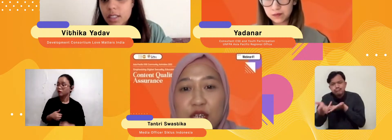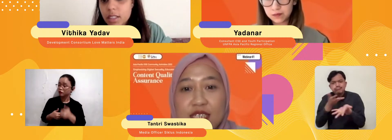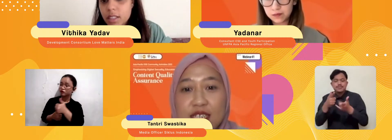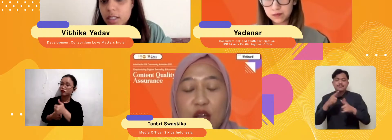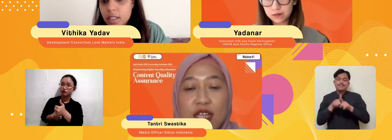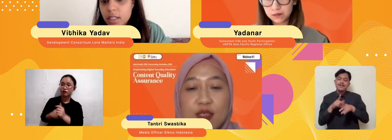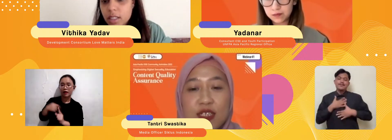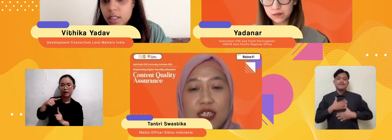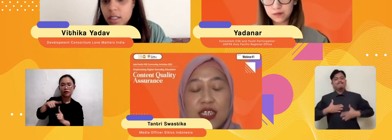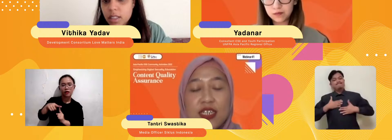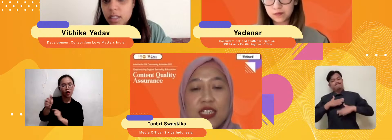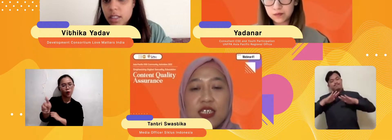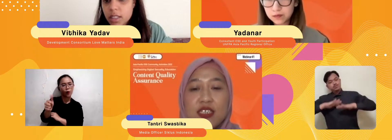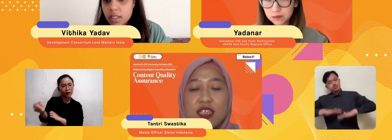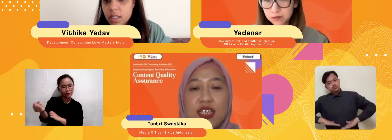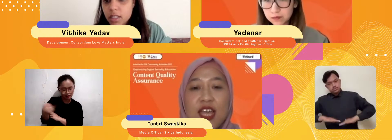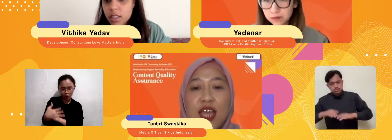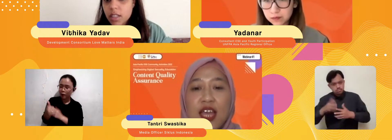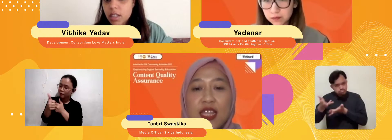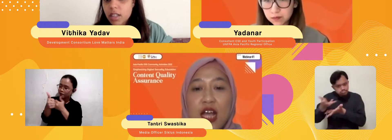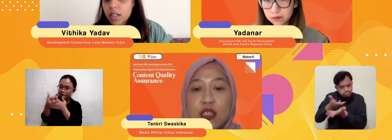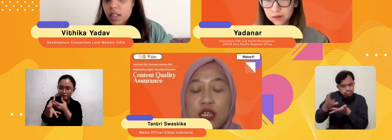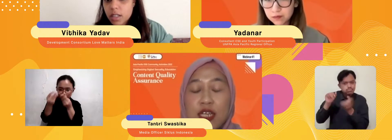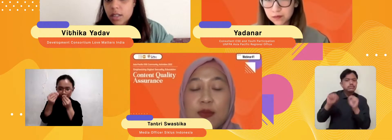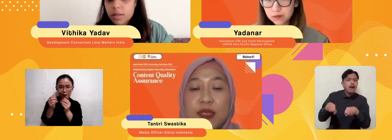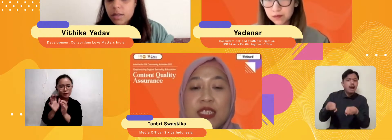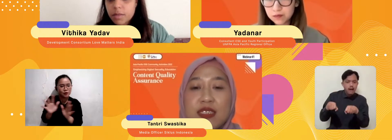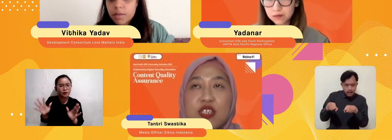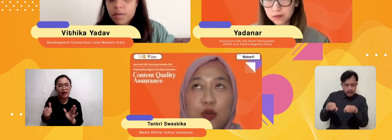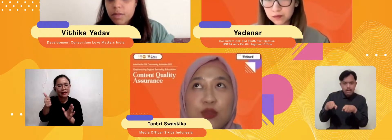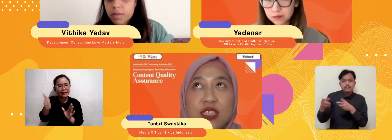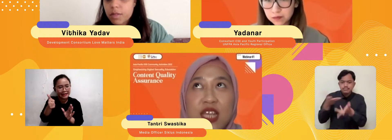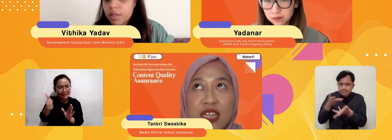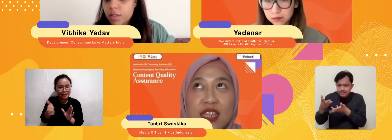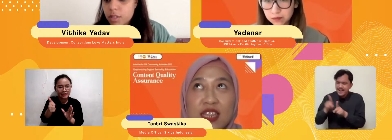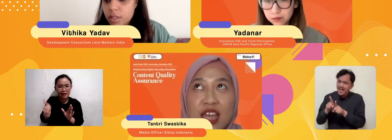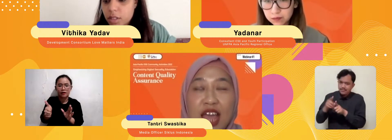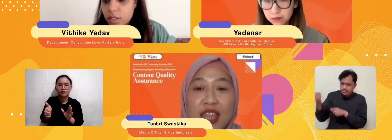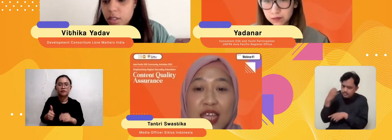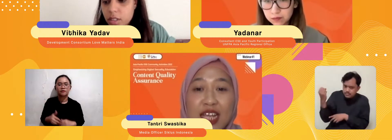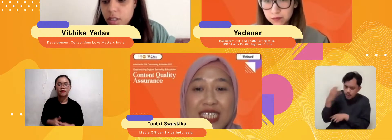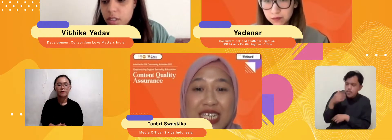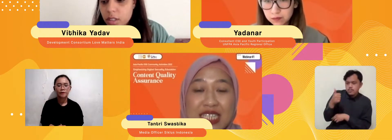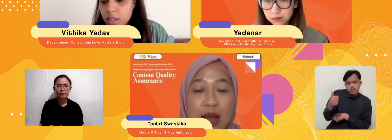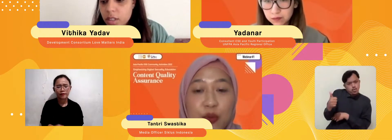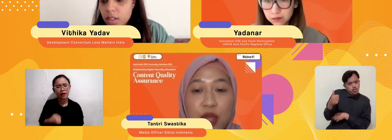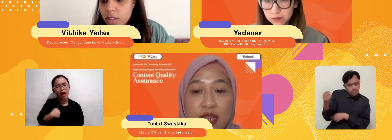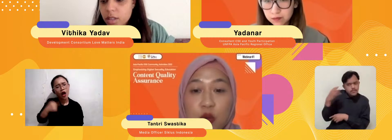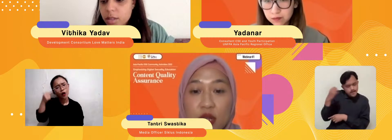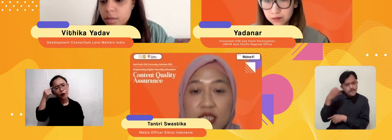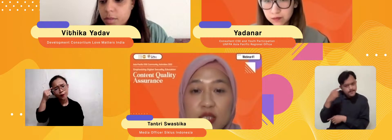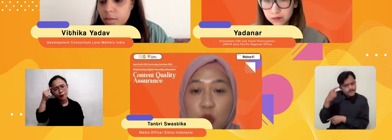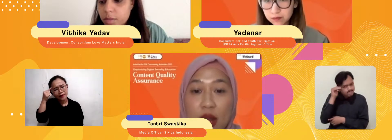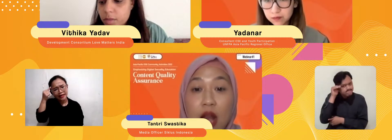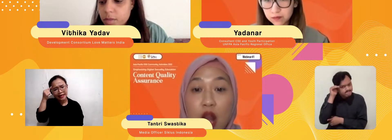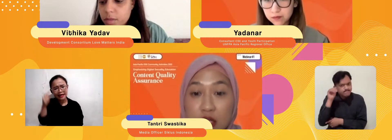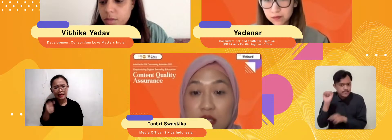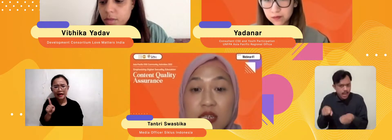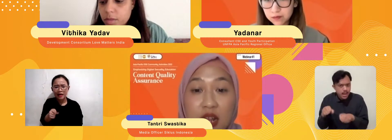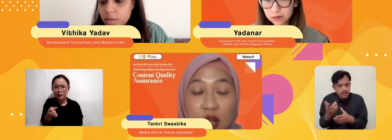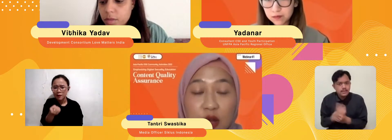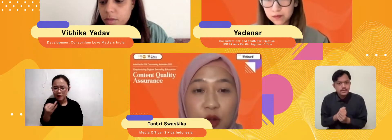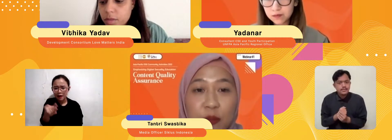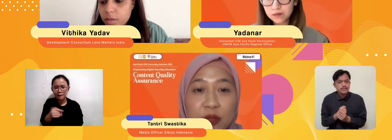also seen your answer in the chat, that also it shows that I think 60 up to 80 questions, quite a